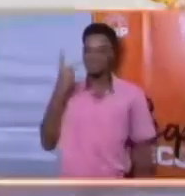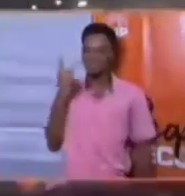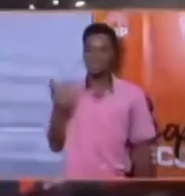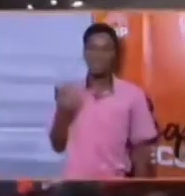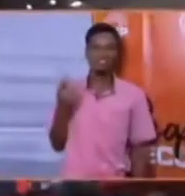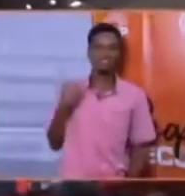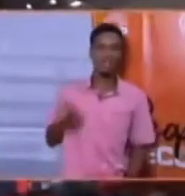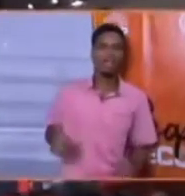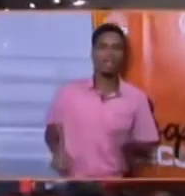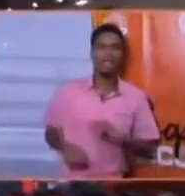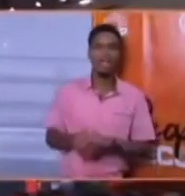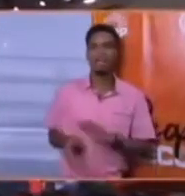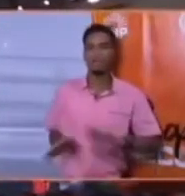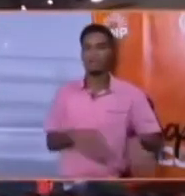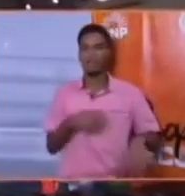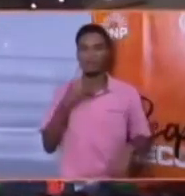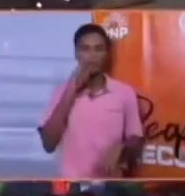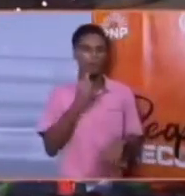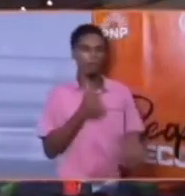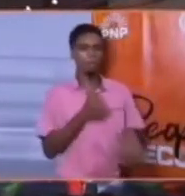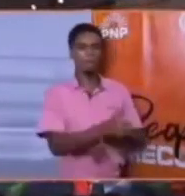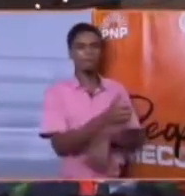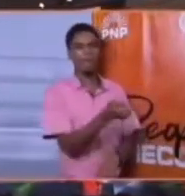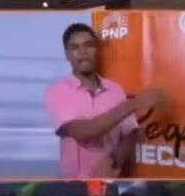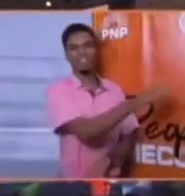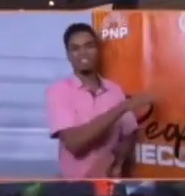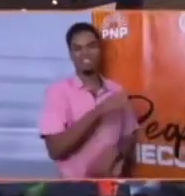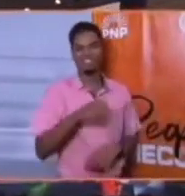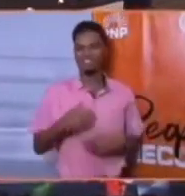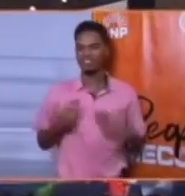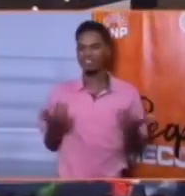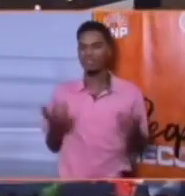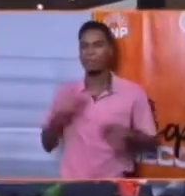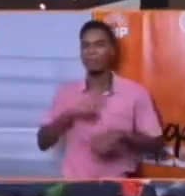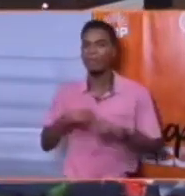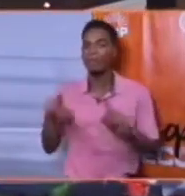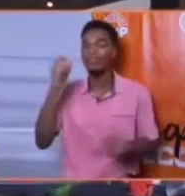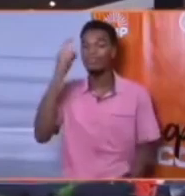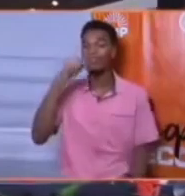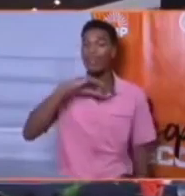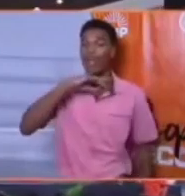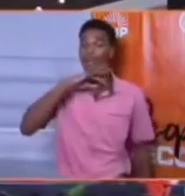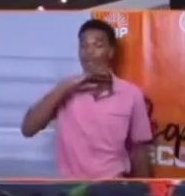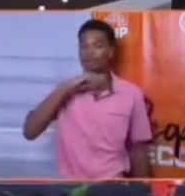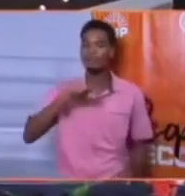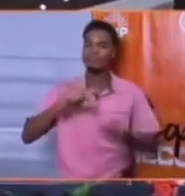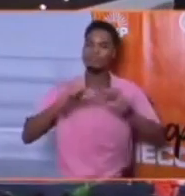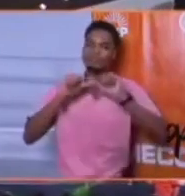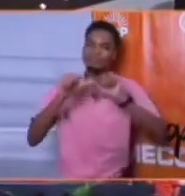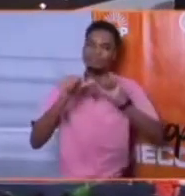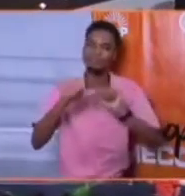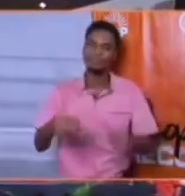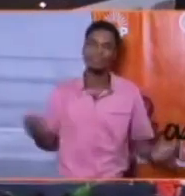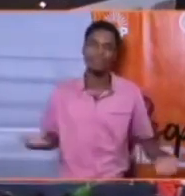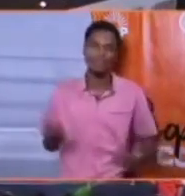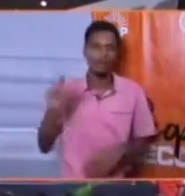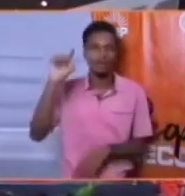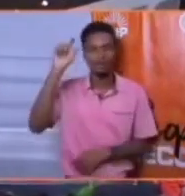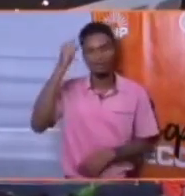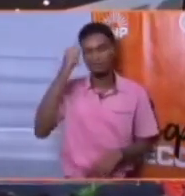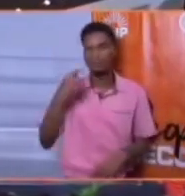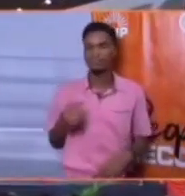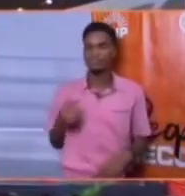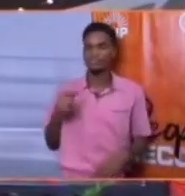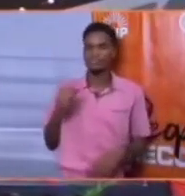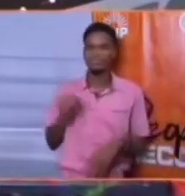Corruption is rampant at the highest levels of this government. You will remember during my